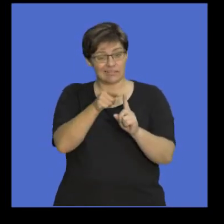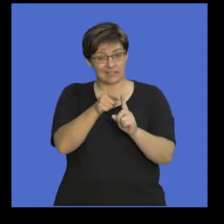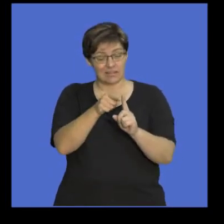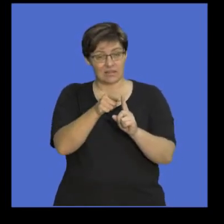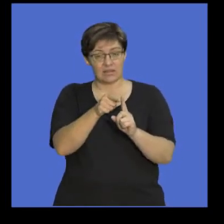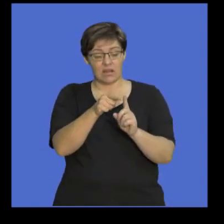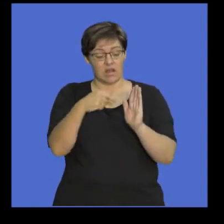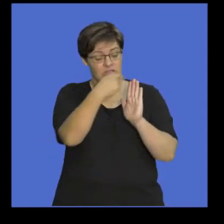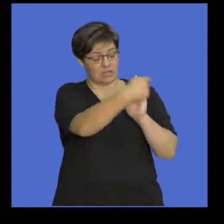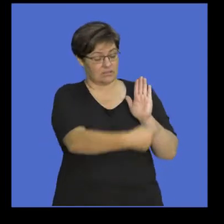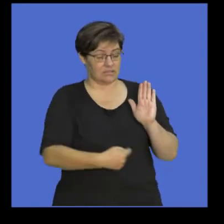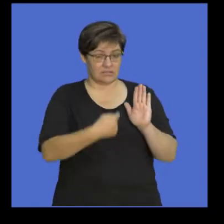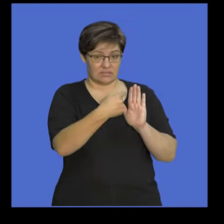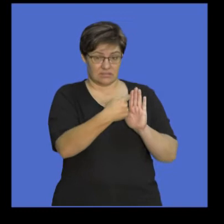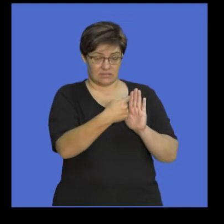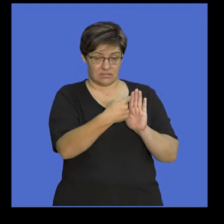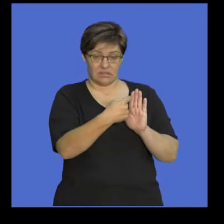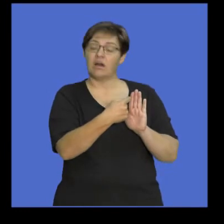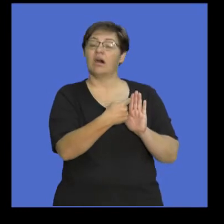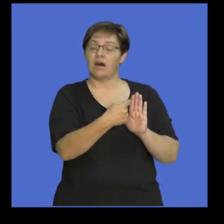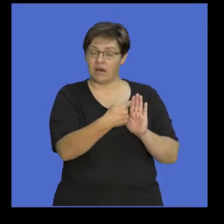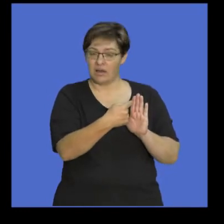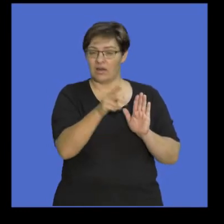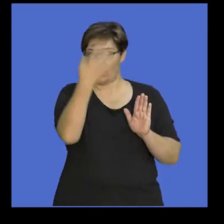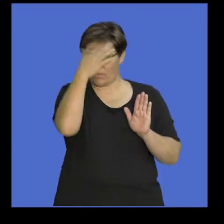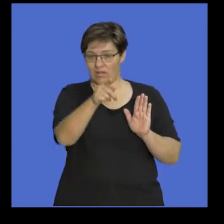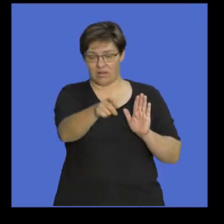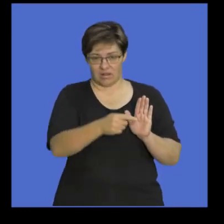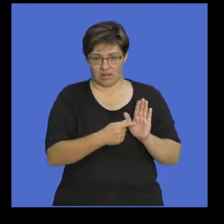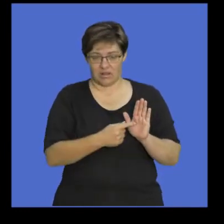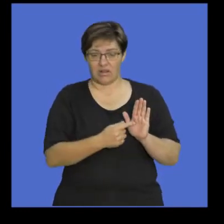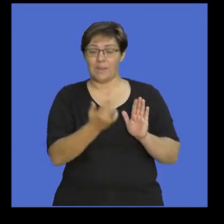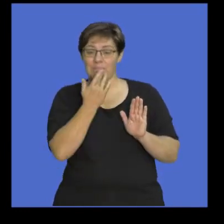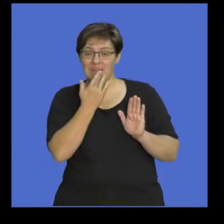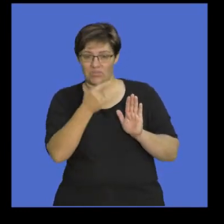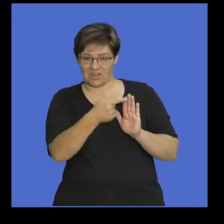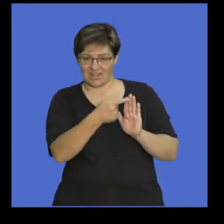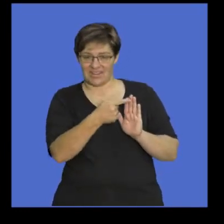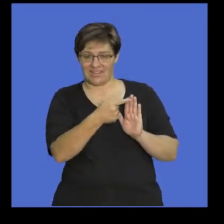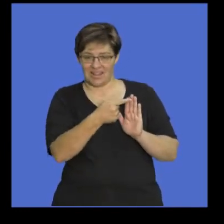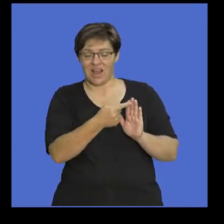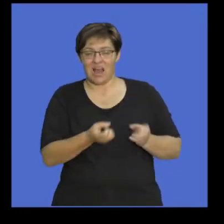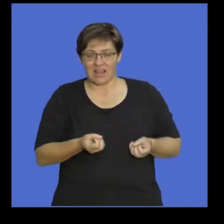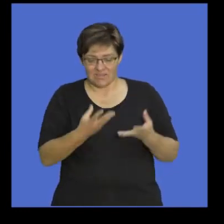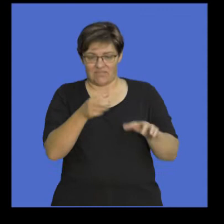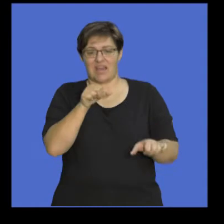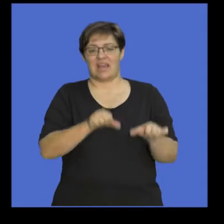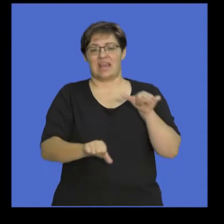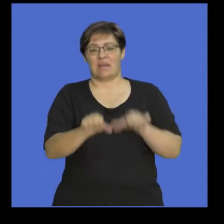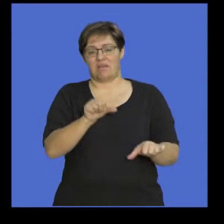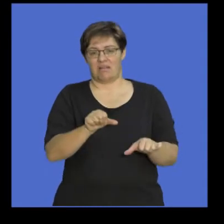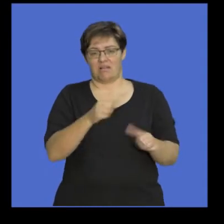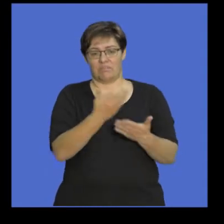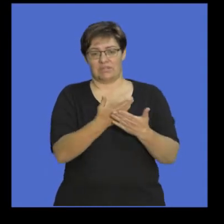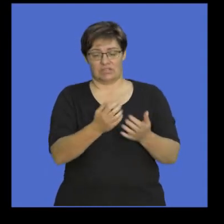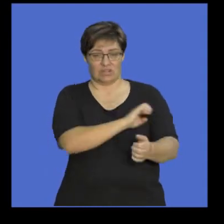as far as the circuit is concerned, we are familiar with the fact that the battery is the primary source of chemical potential